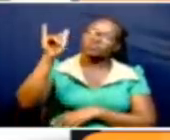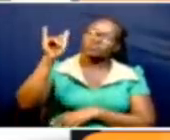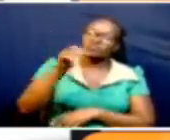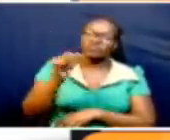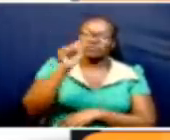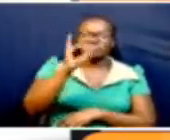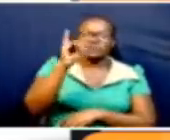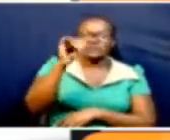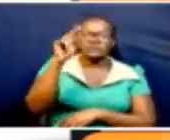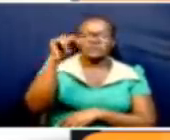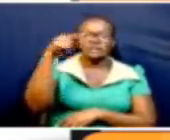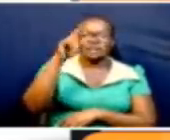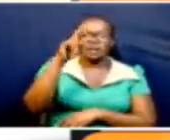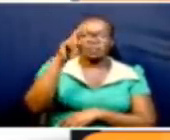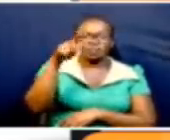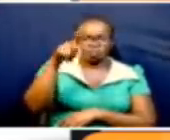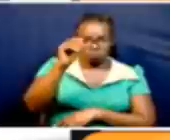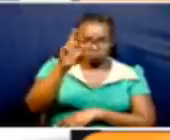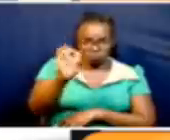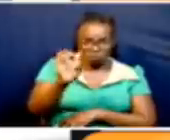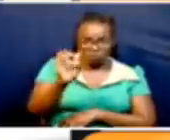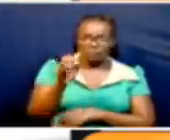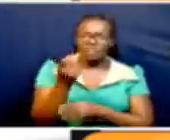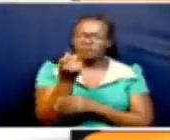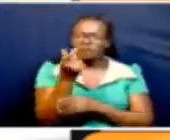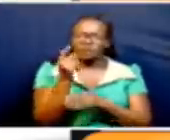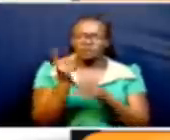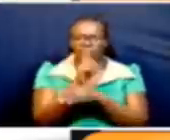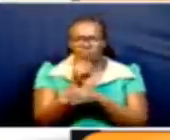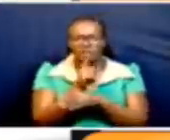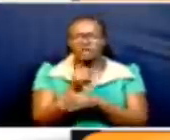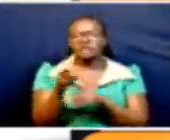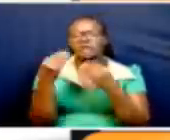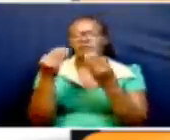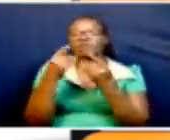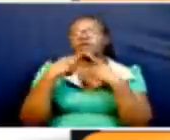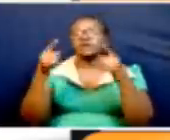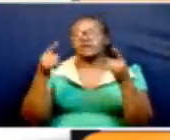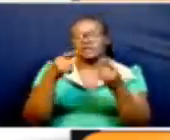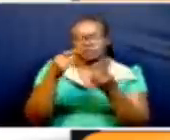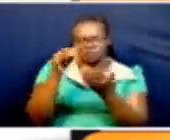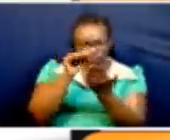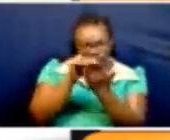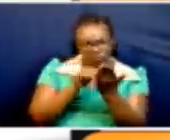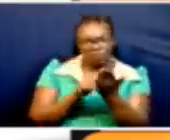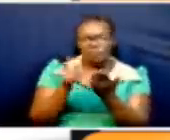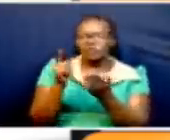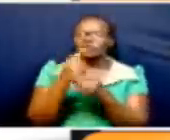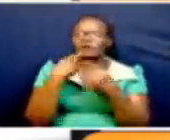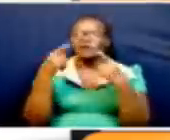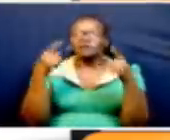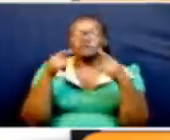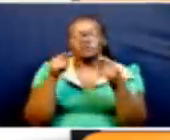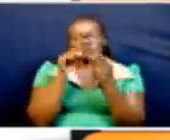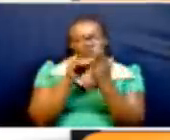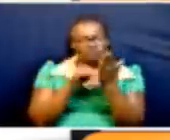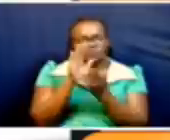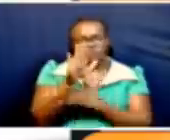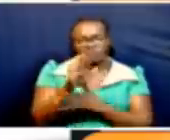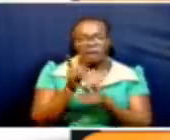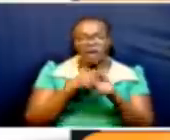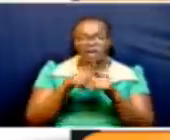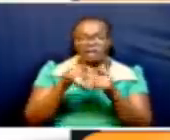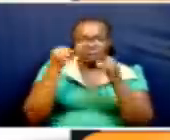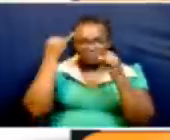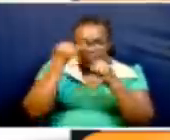some few minutes to the airport, they give you the declaration form where you fill in your details. And down there, it is written, you